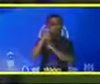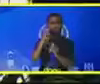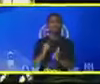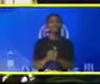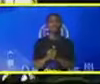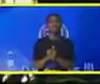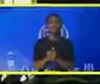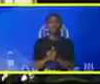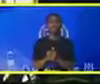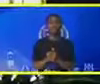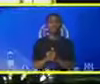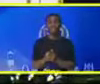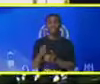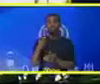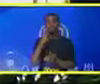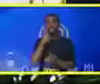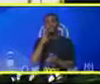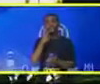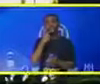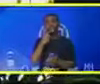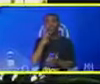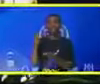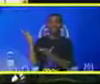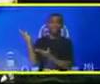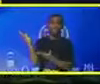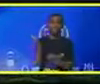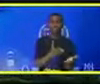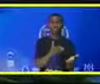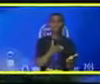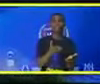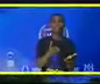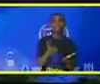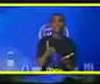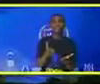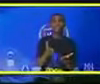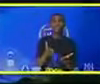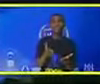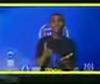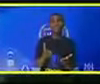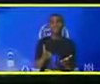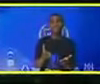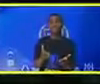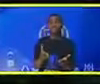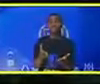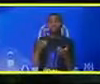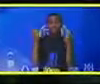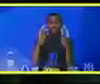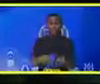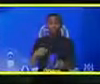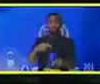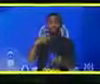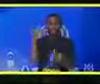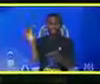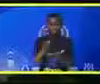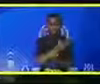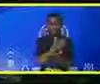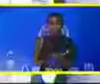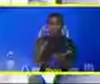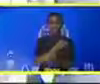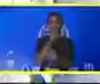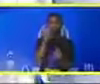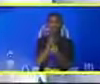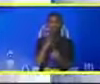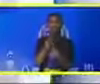He said, bring me a minstrel. And as the minstrel was played, the hand of the Lord came upon him. And he said, you shall not see